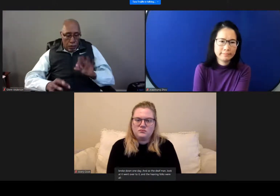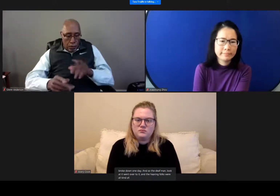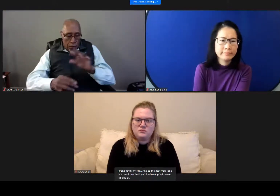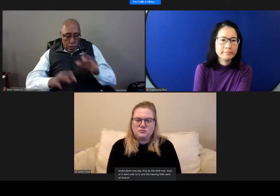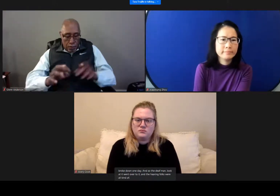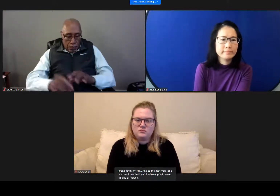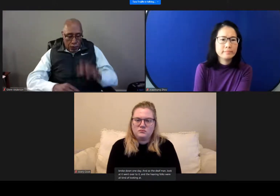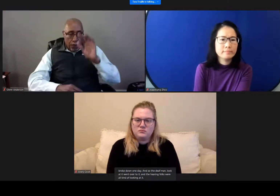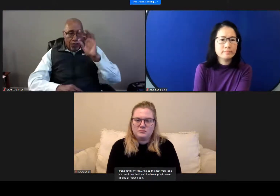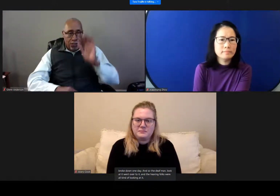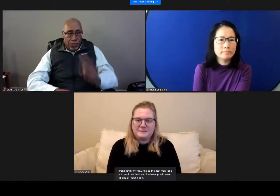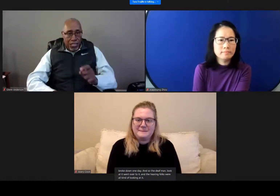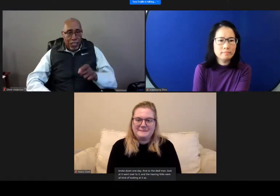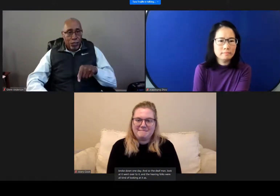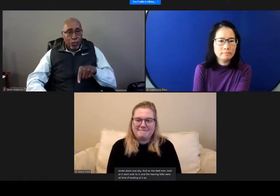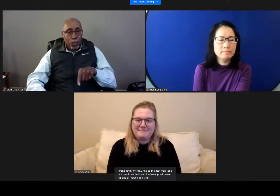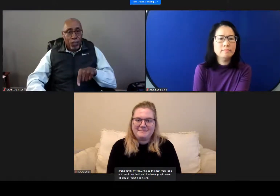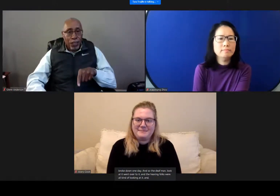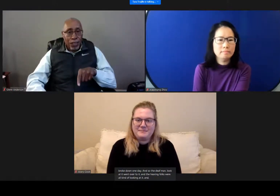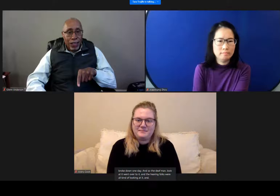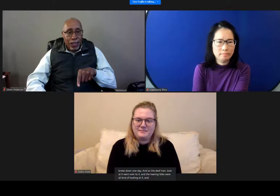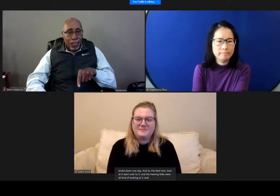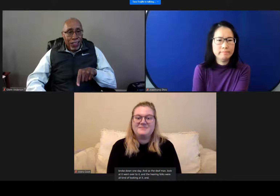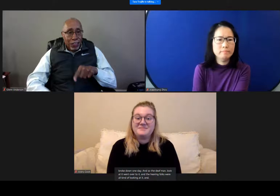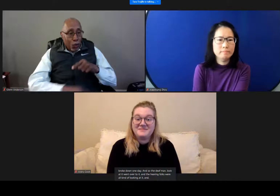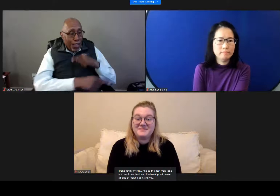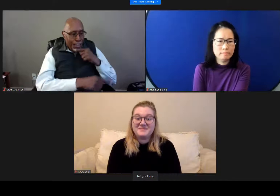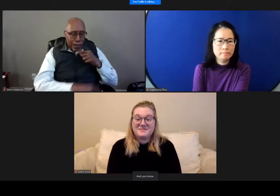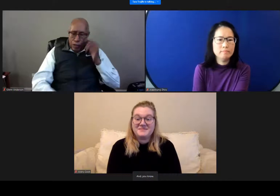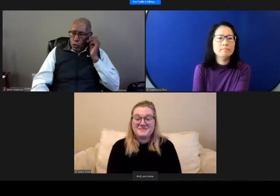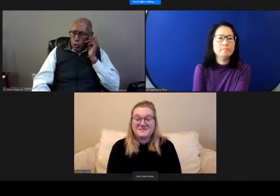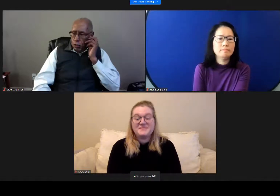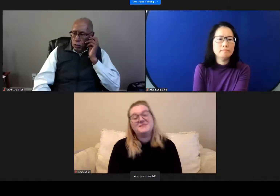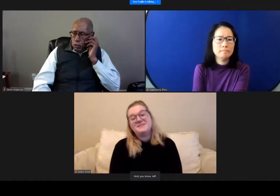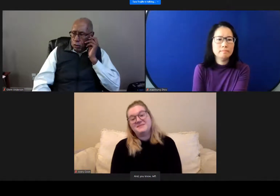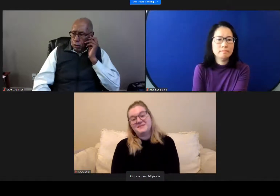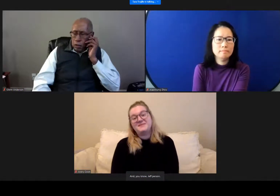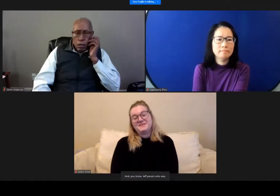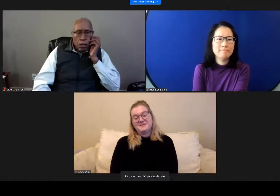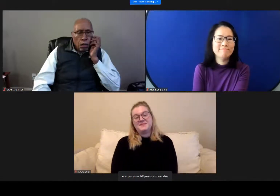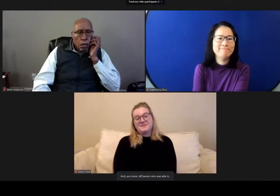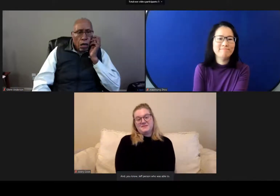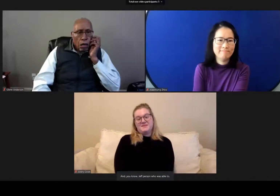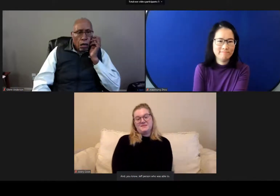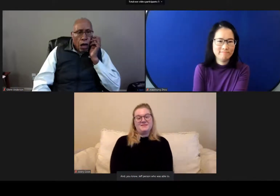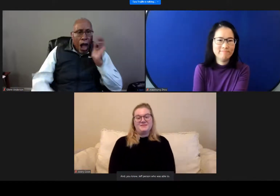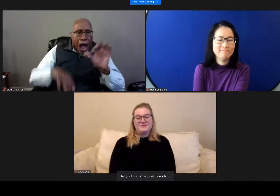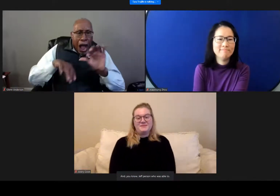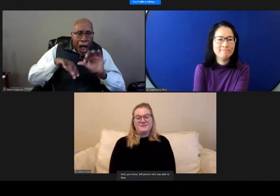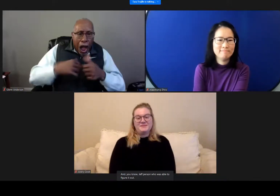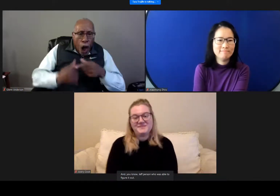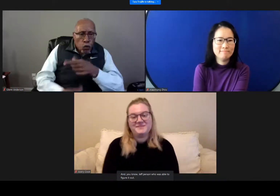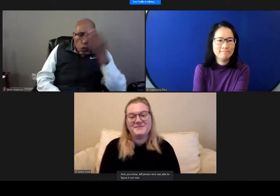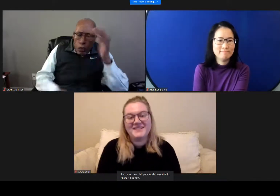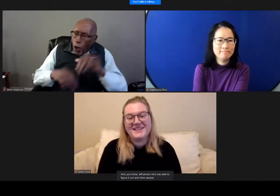kind of looking at it. And, you know, the deaf person was able to figure it out. And other people were like, how